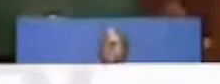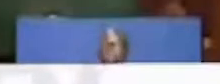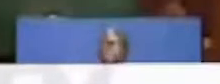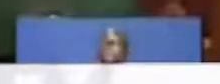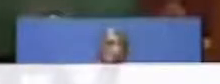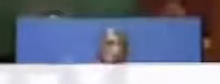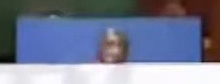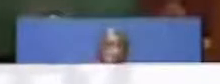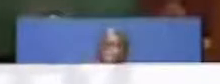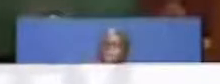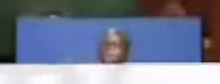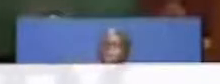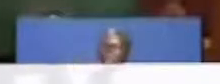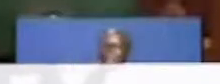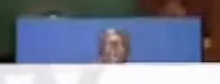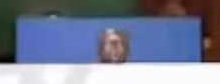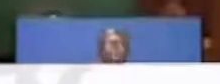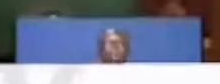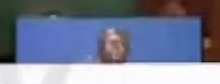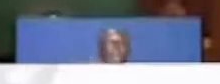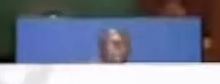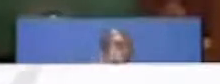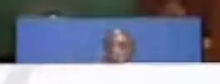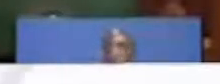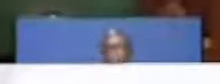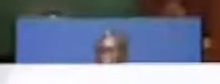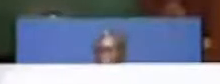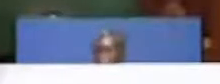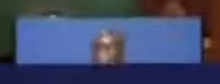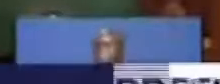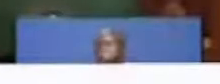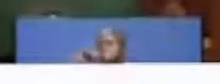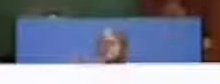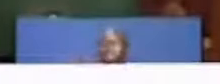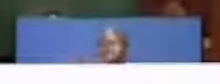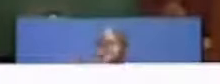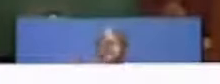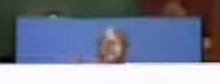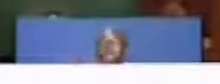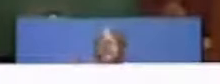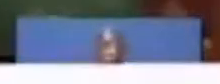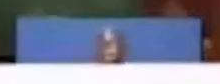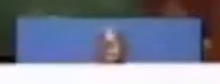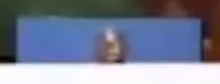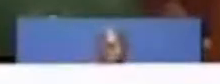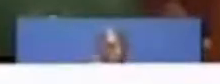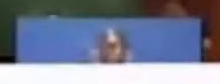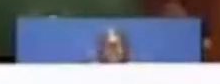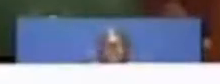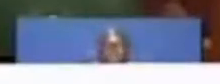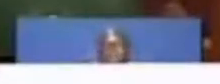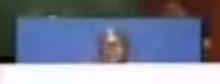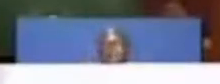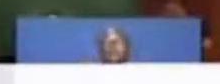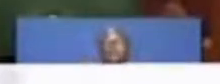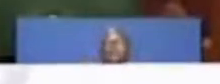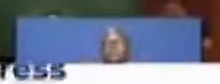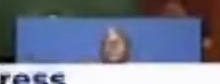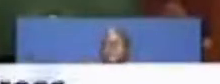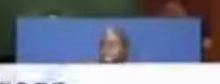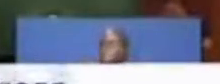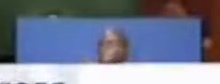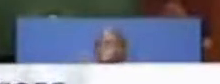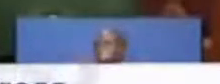months. Whereas previously, it took farmers 4 years to be paid, they are now paid in 72 hours.